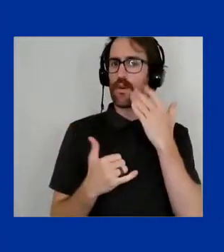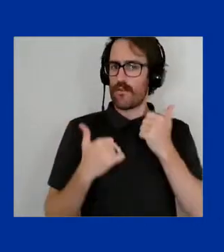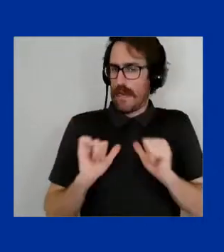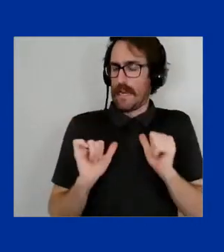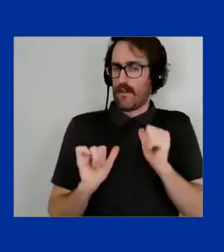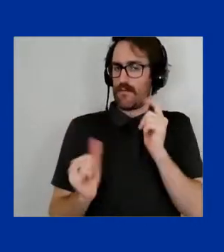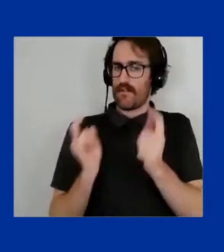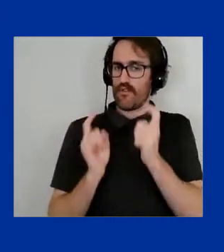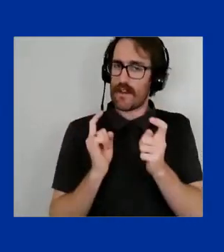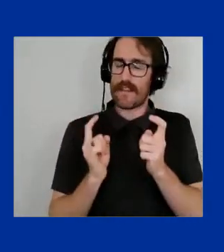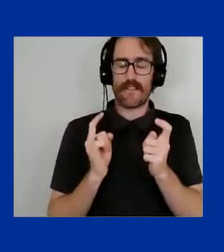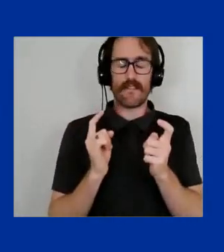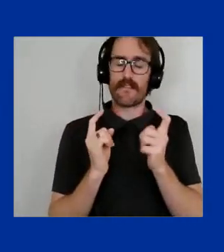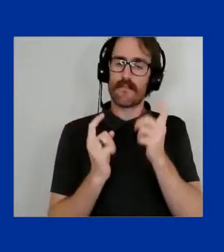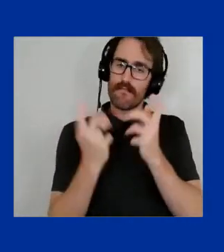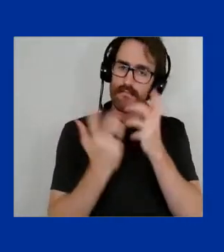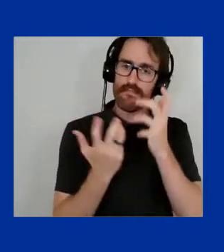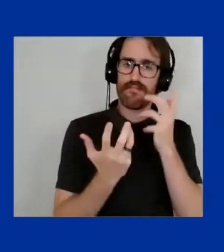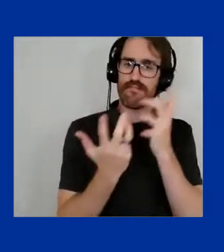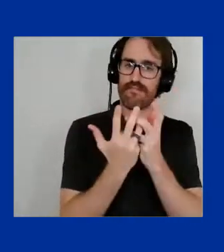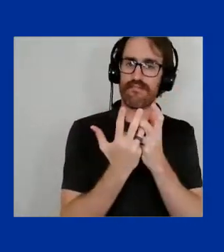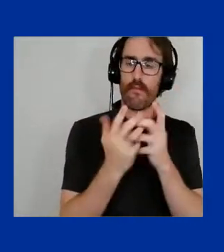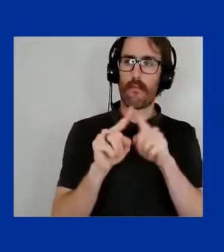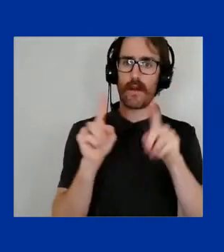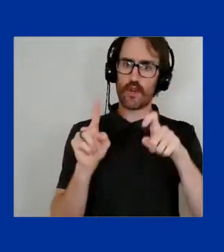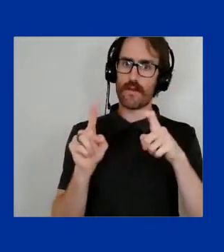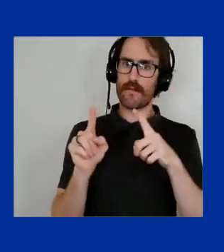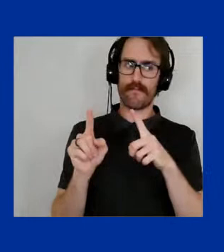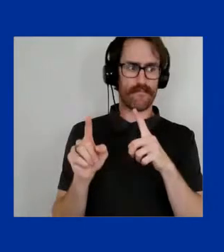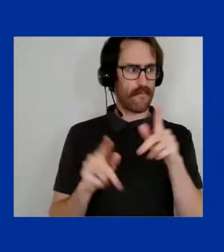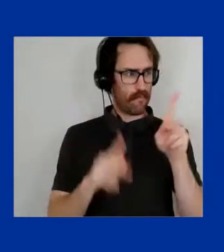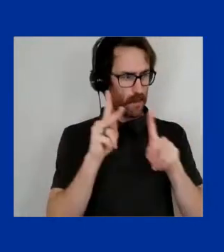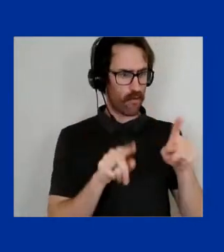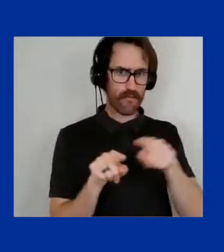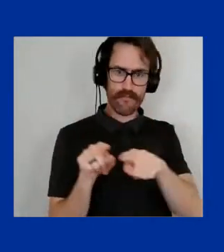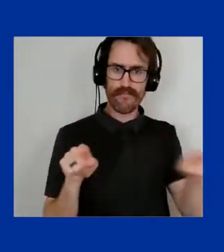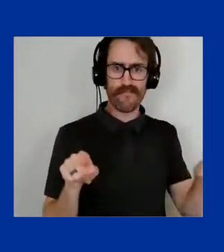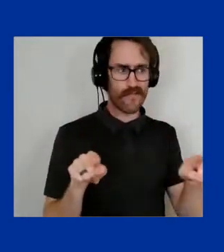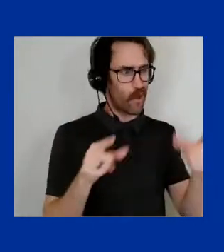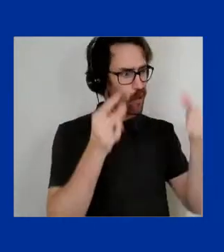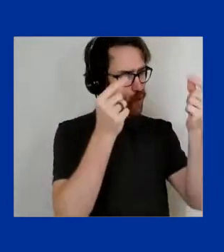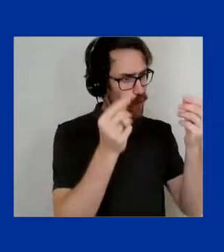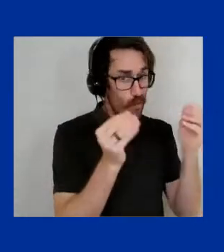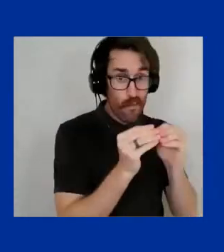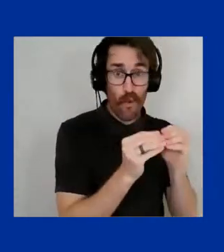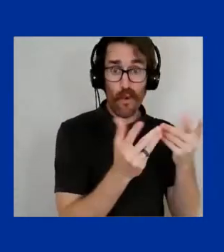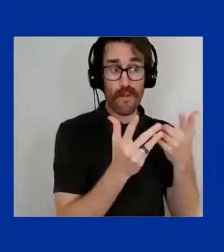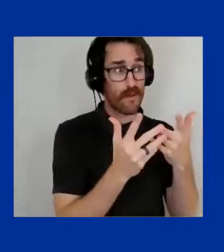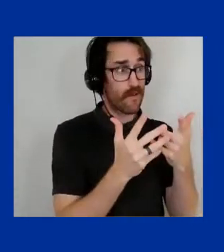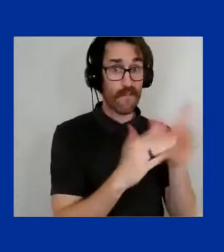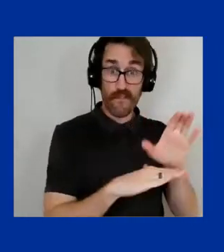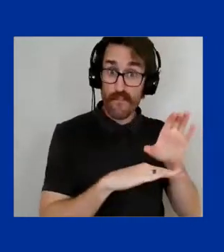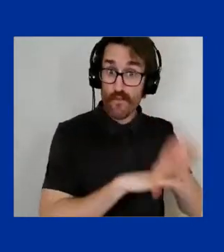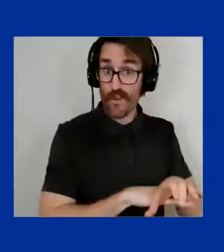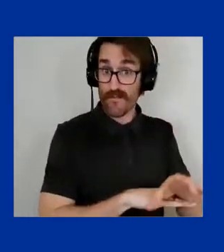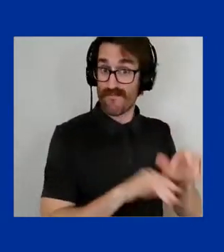be asking even more from people than like forcing them to stay home,